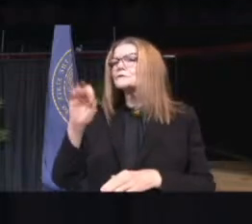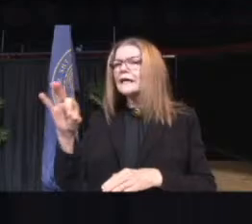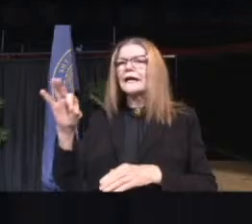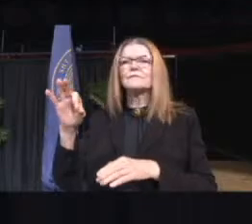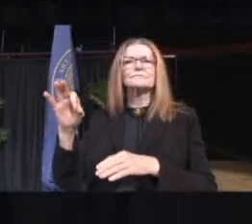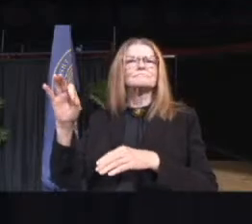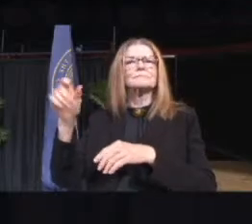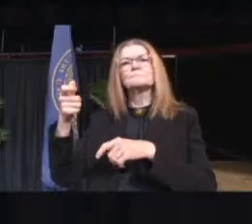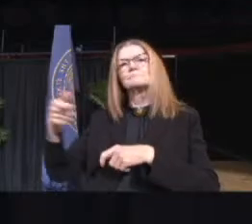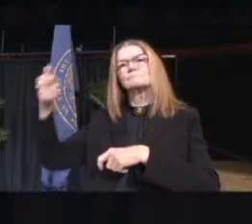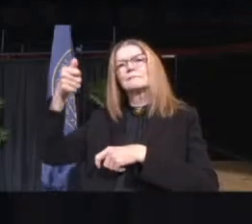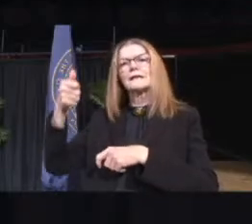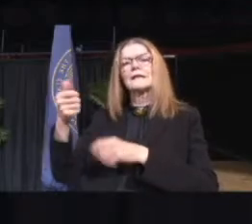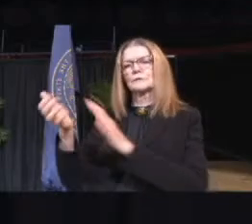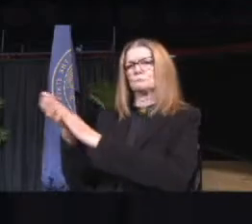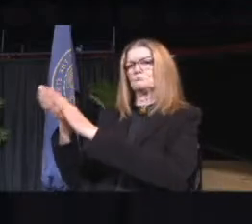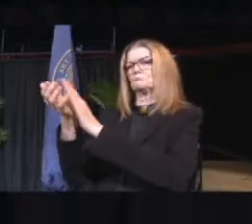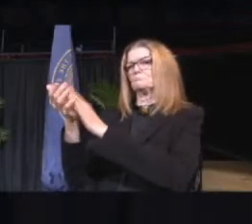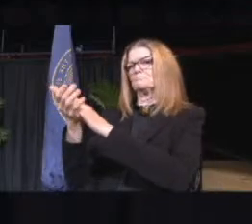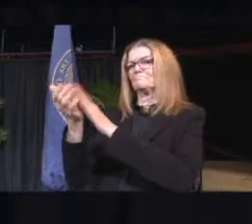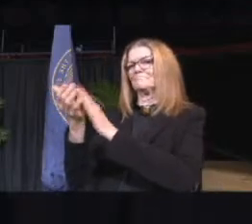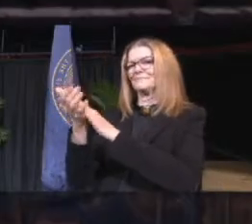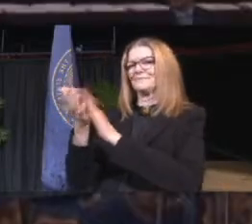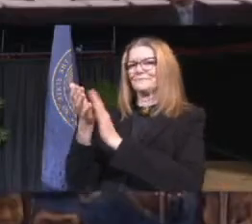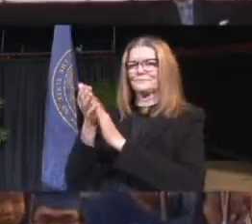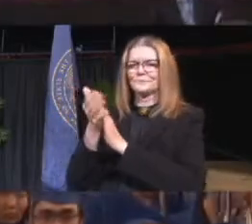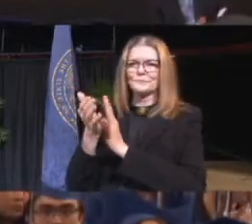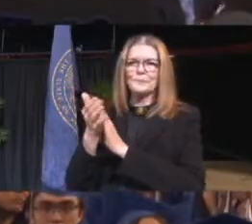them a round of applause.